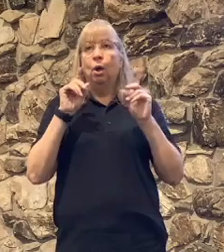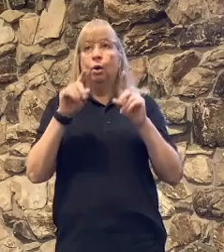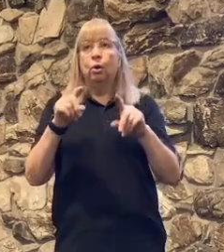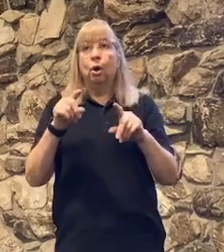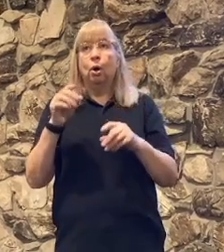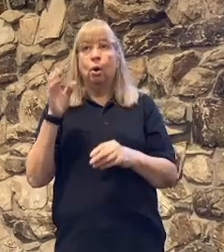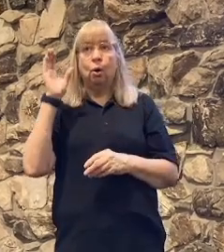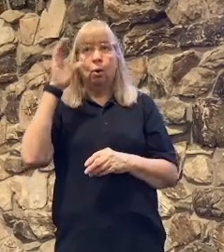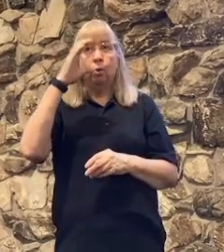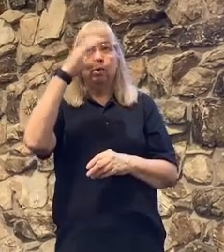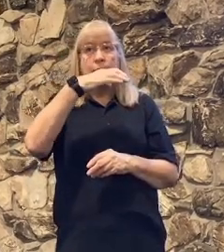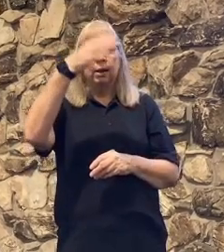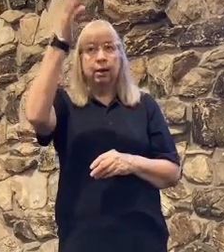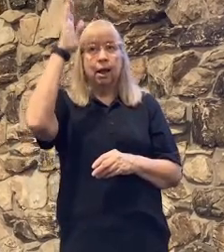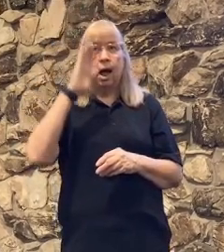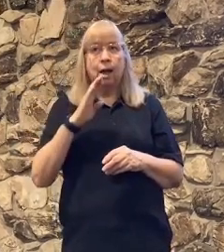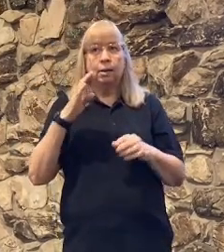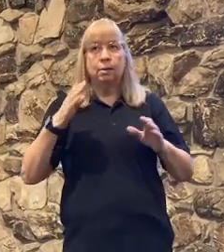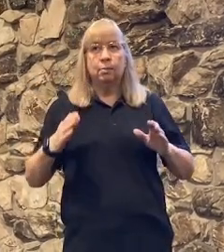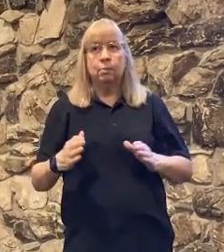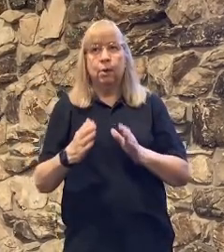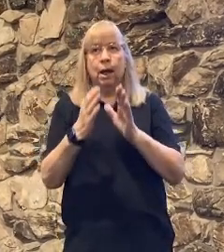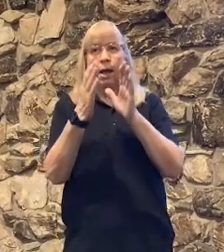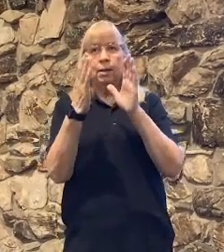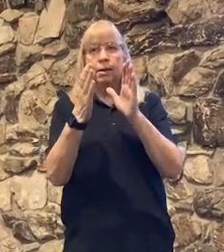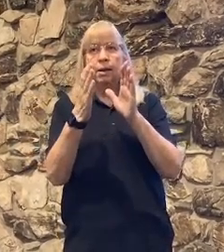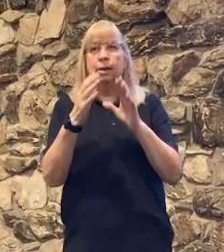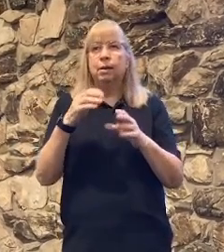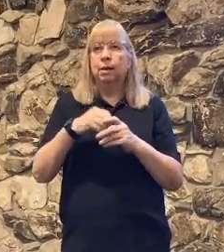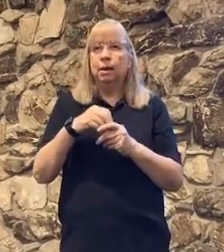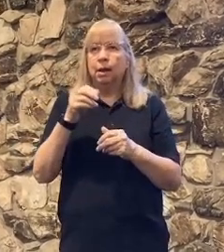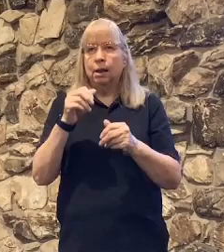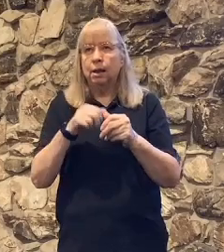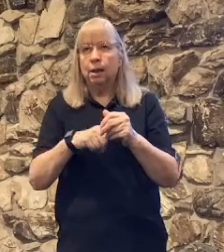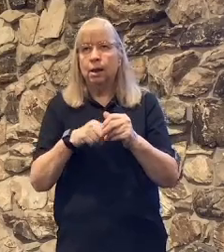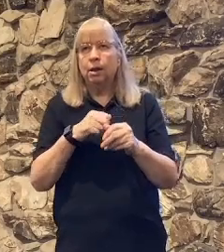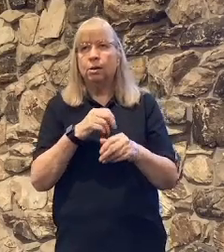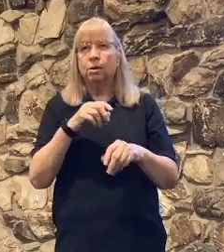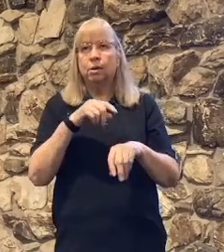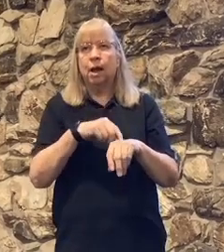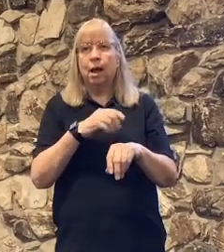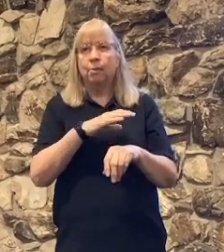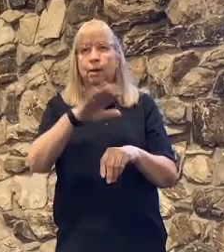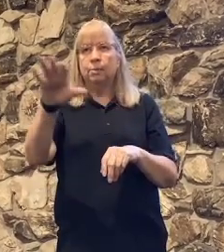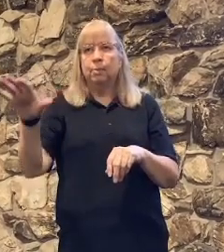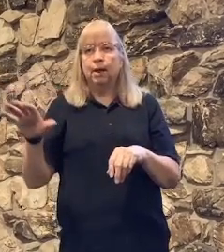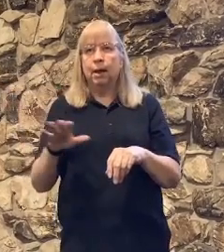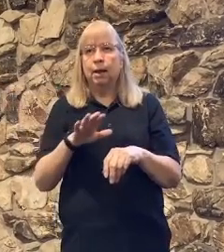Thank you.